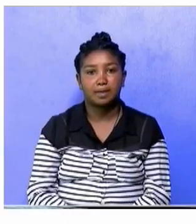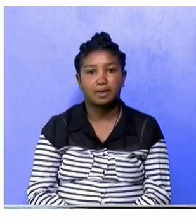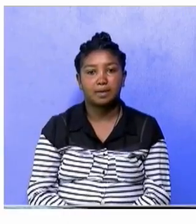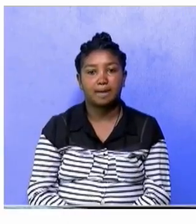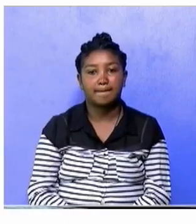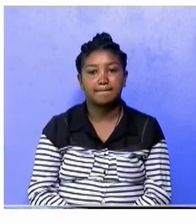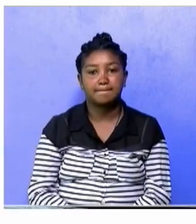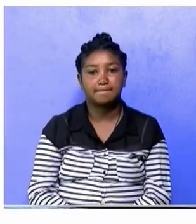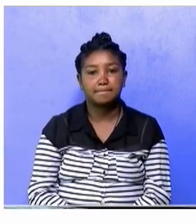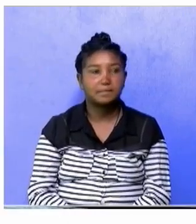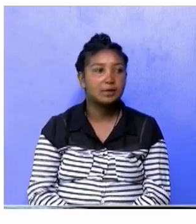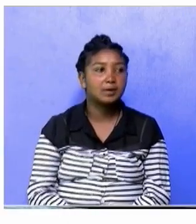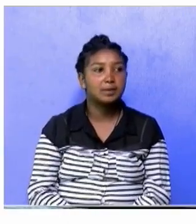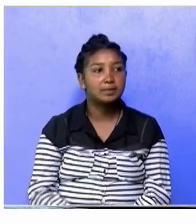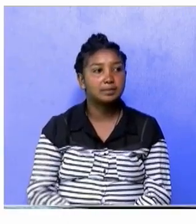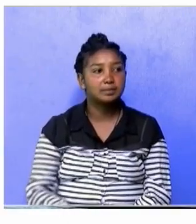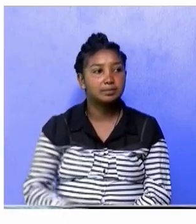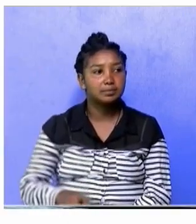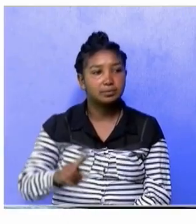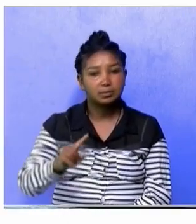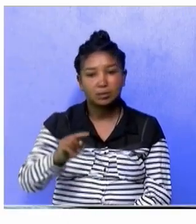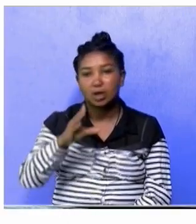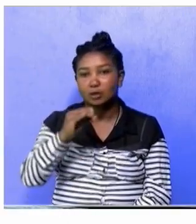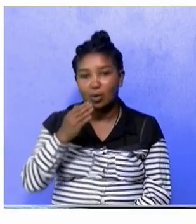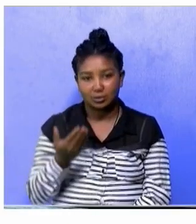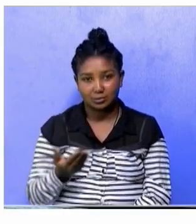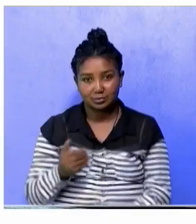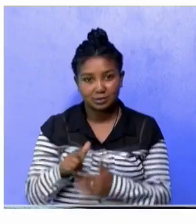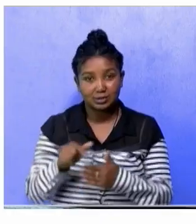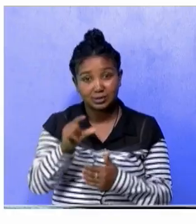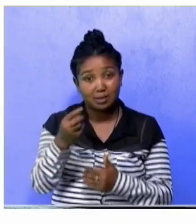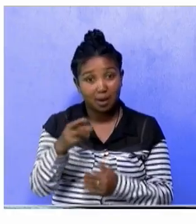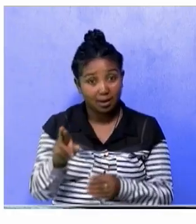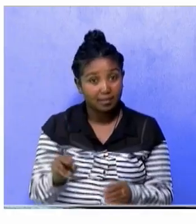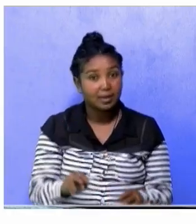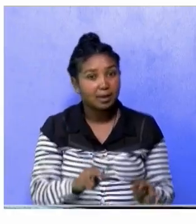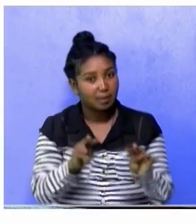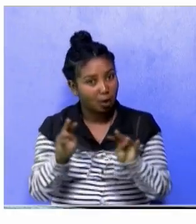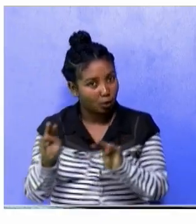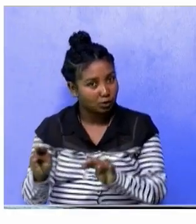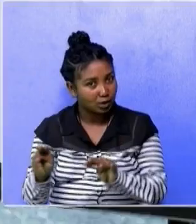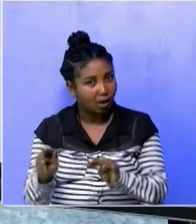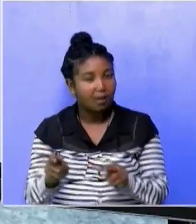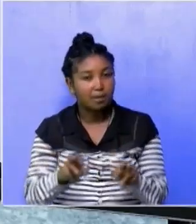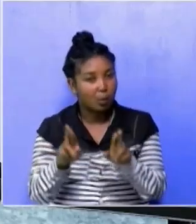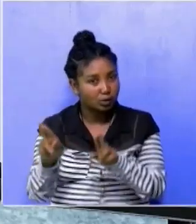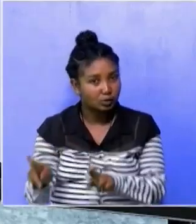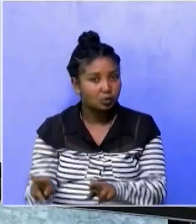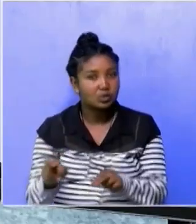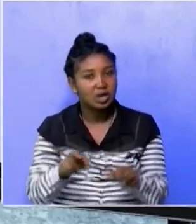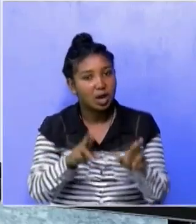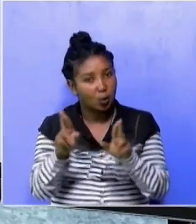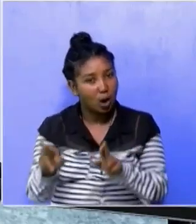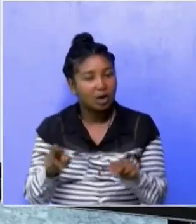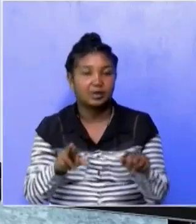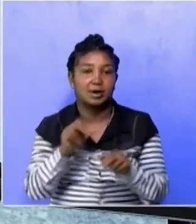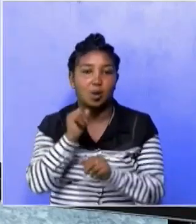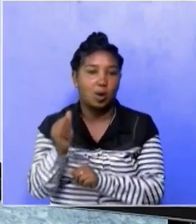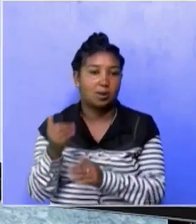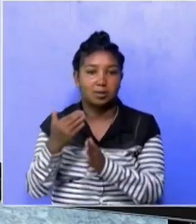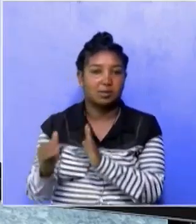check. Yeah. Don't forget that some are belonging to the regular verbs, others are irregular